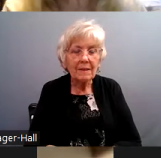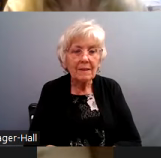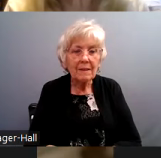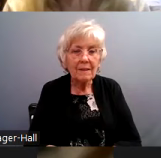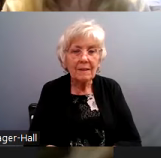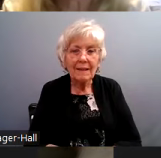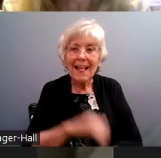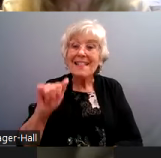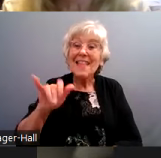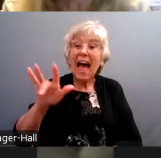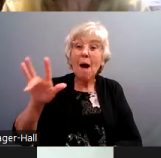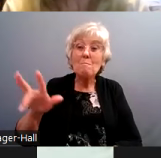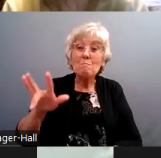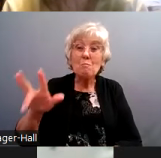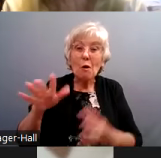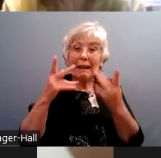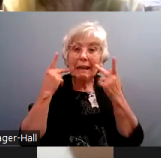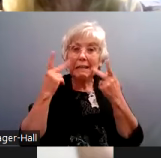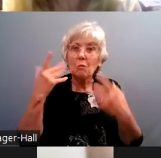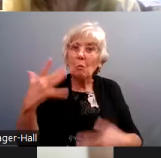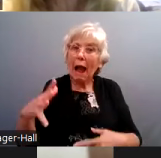That poor kitten's getting the real exam there.